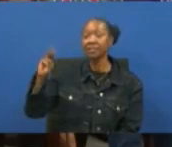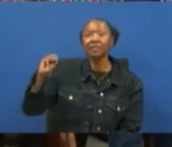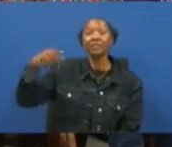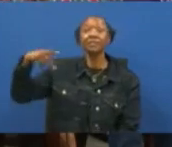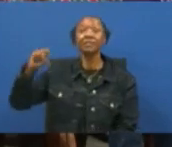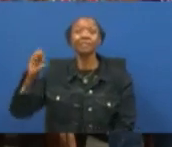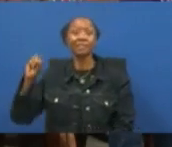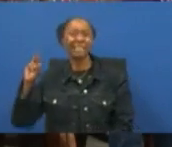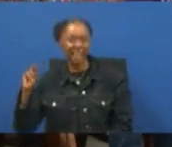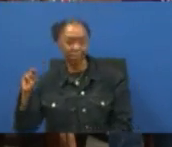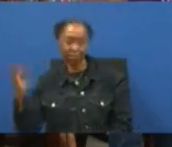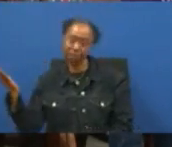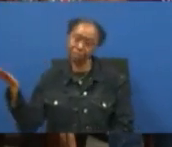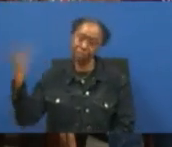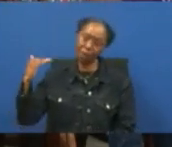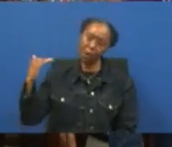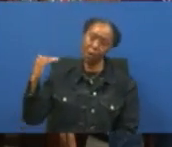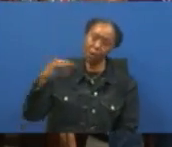over here for a minute.